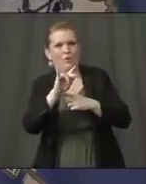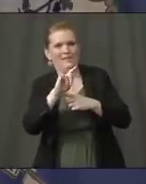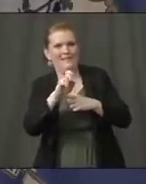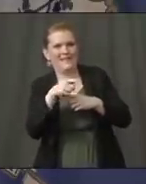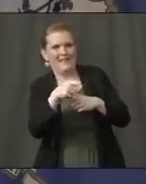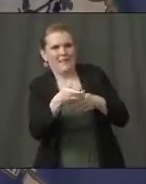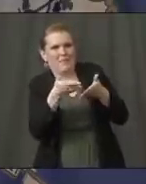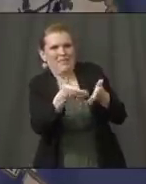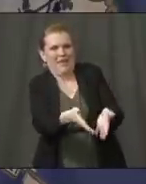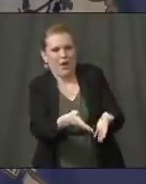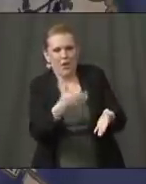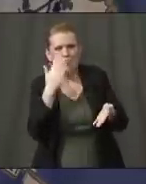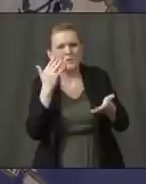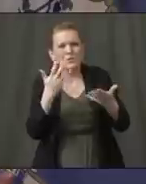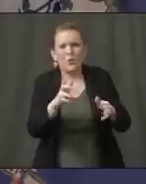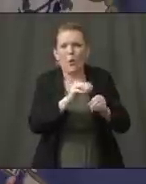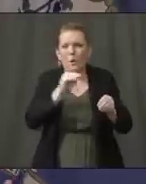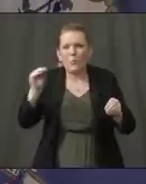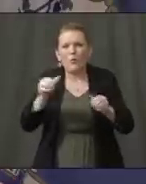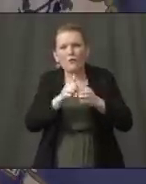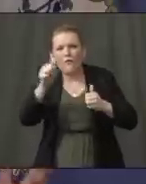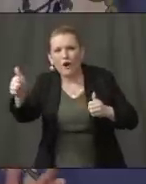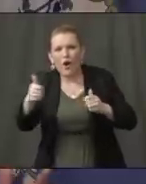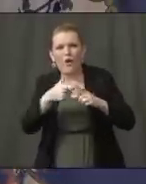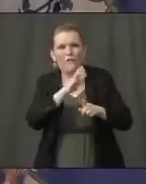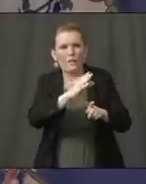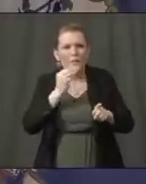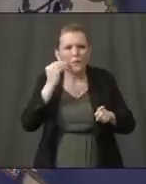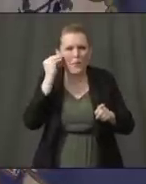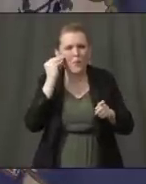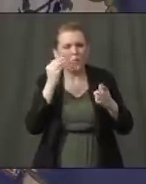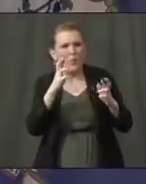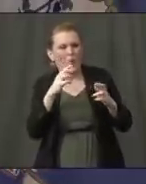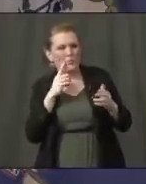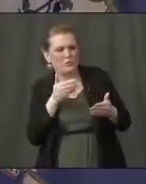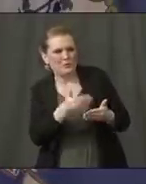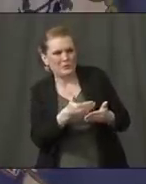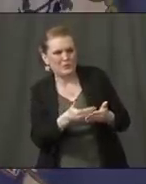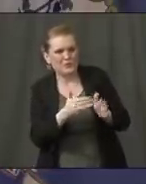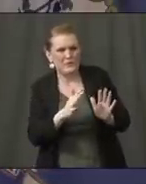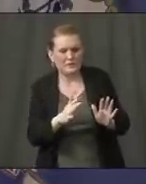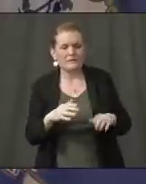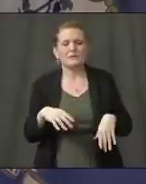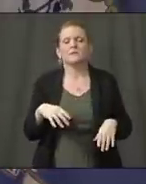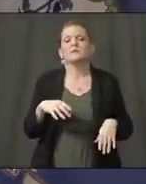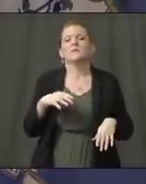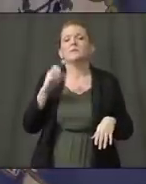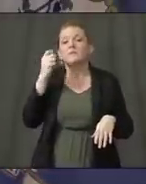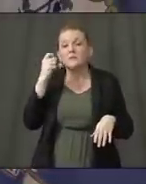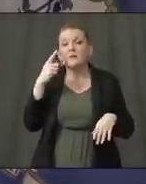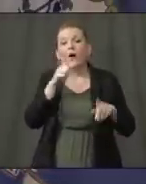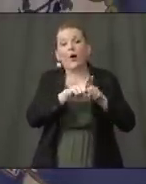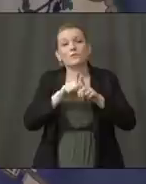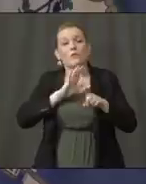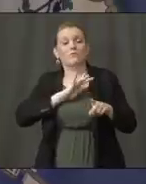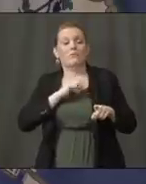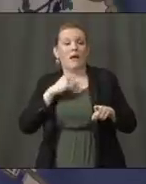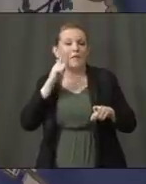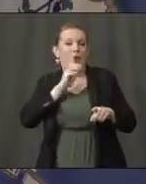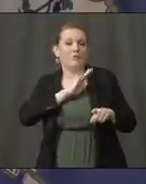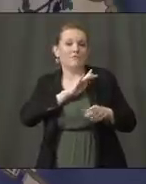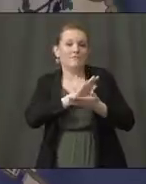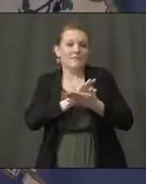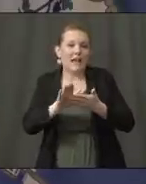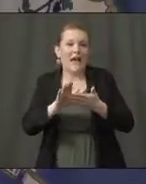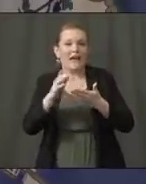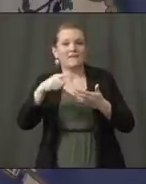setting up FaceTime and Zoom and helping their parents or grandparents in the nursing home better use the technology so they can